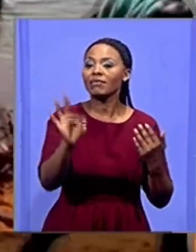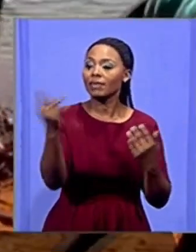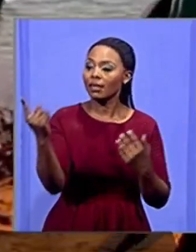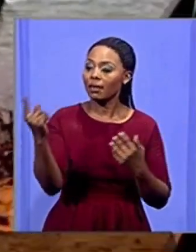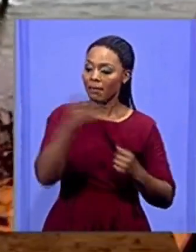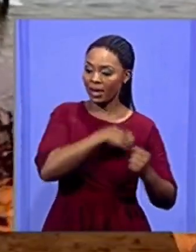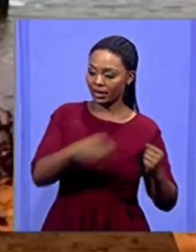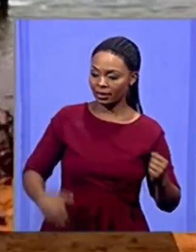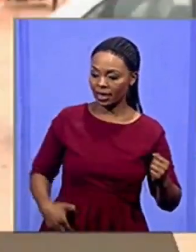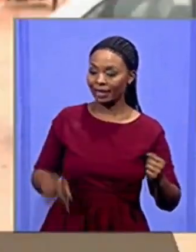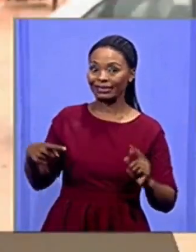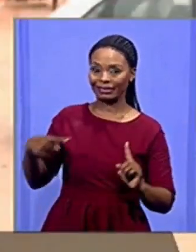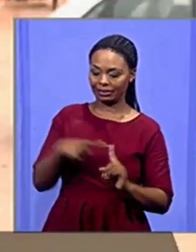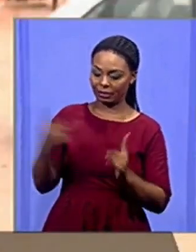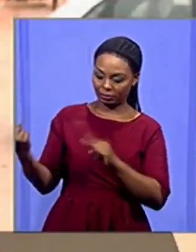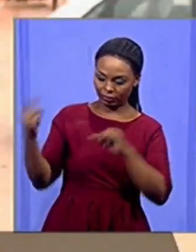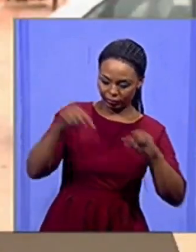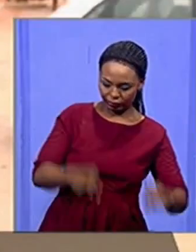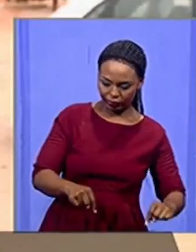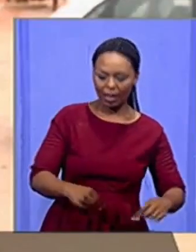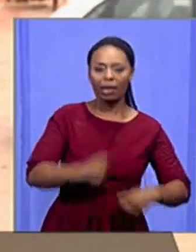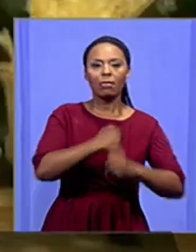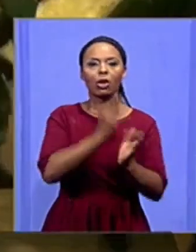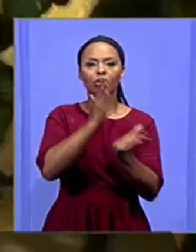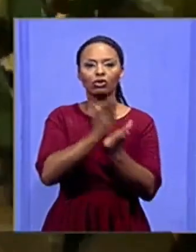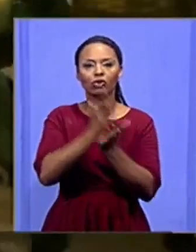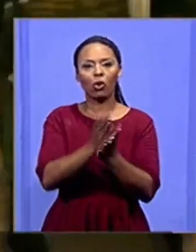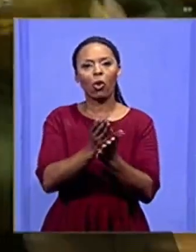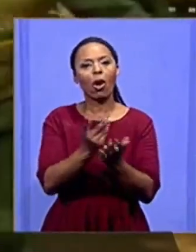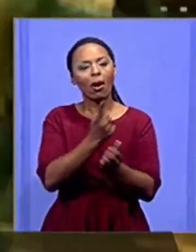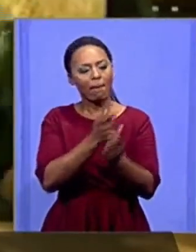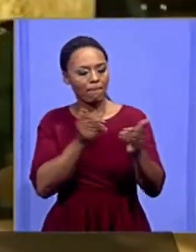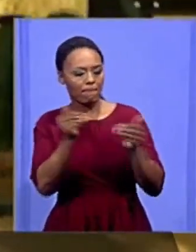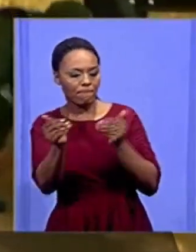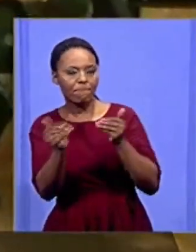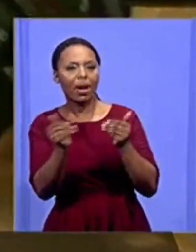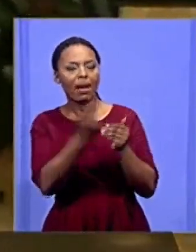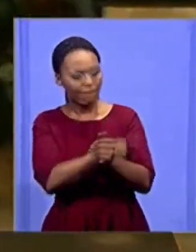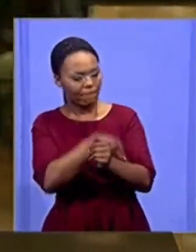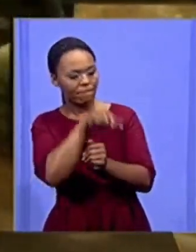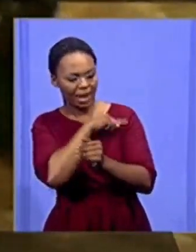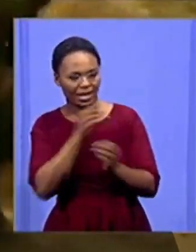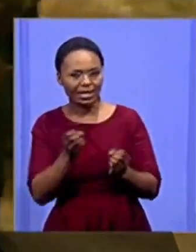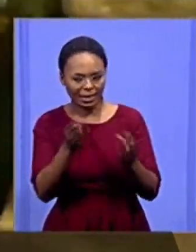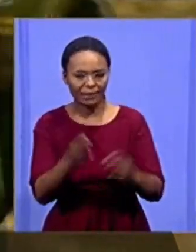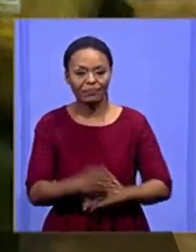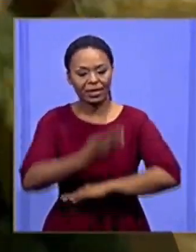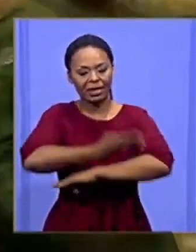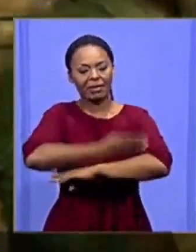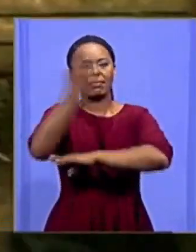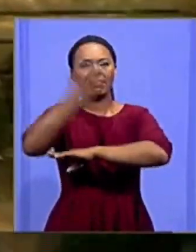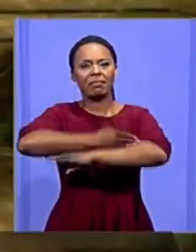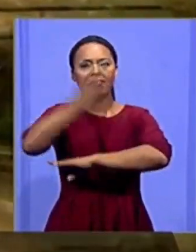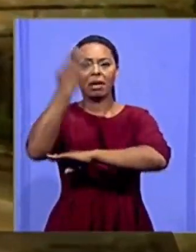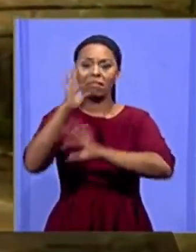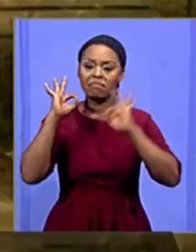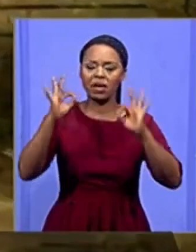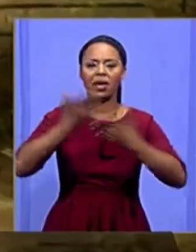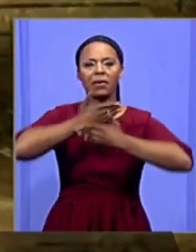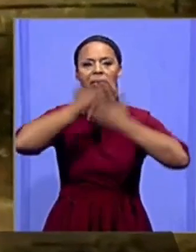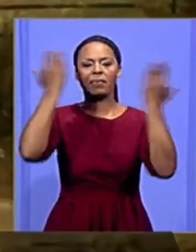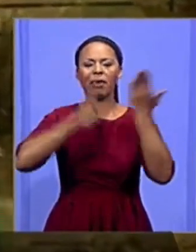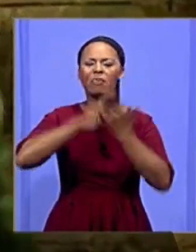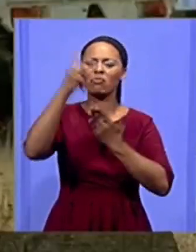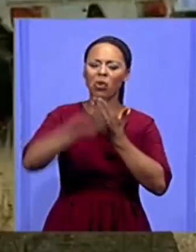we expect that he ensure and give a proper mandate. Le ga bjale molulwane wa Beitbridge ga ona le legora la maleba morago ga projeke